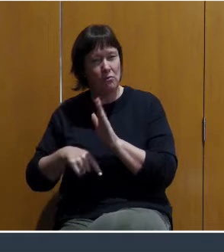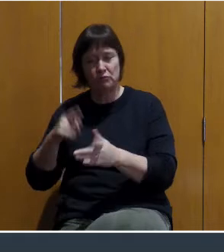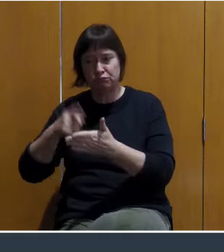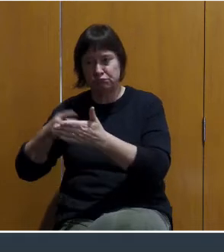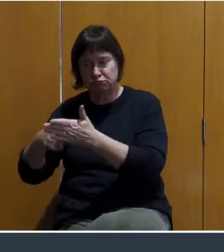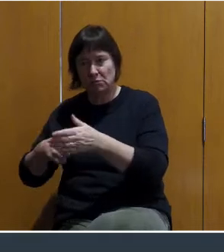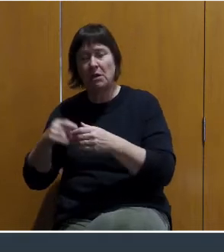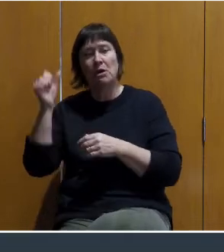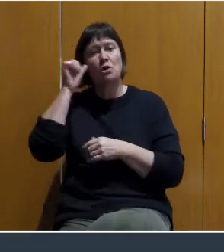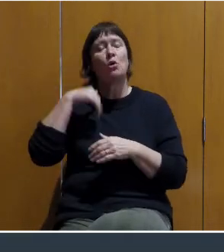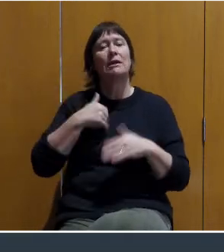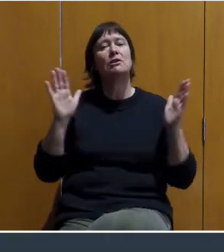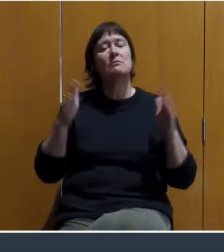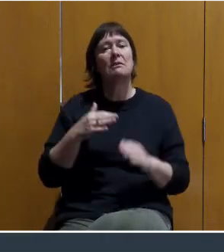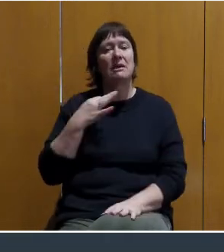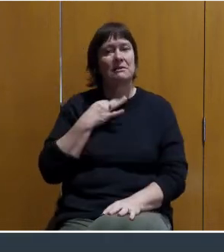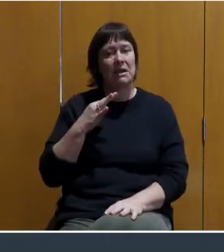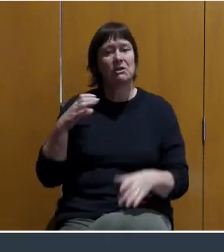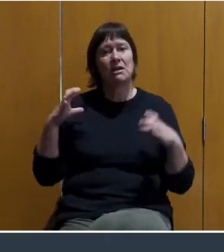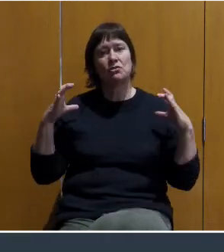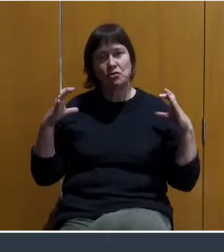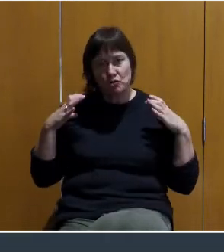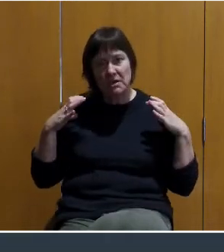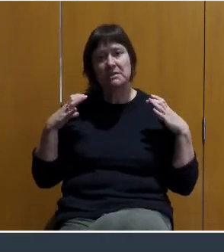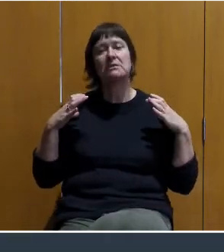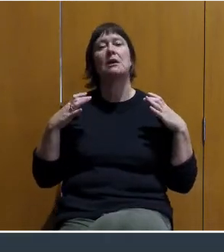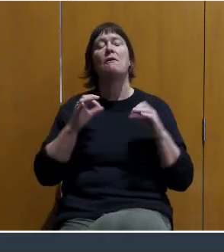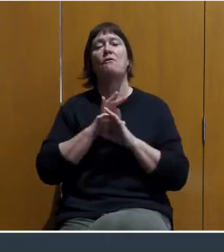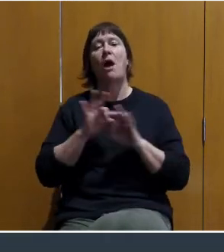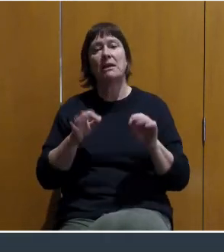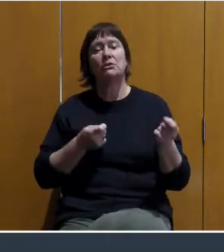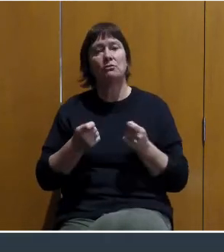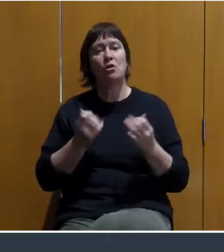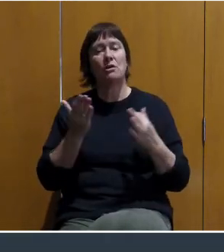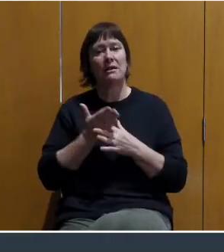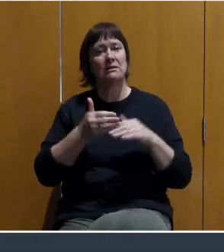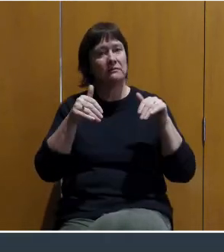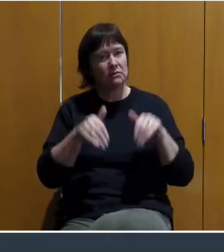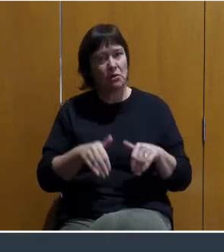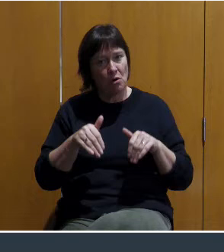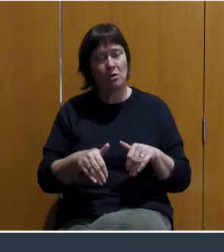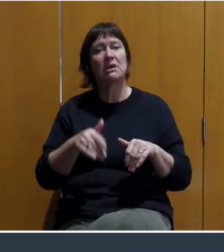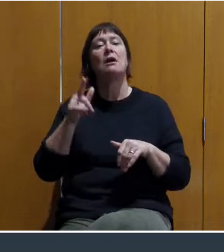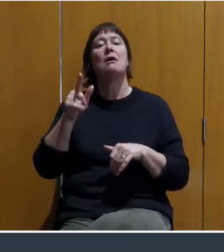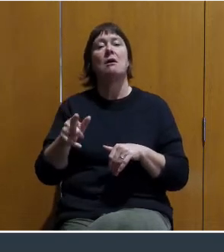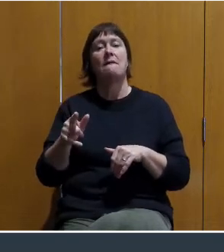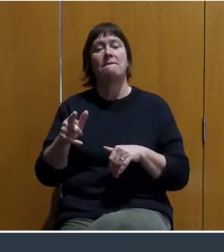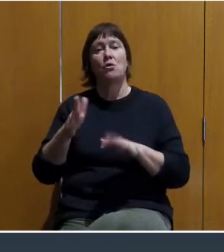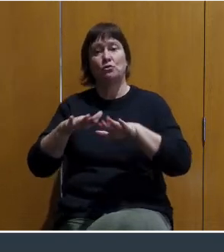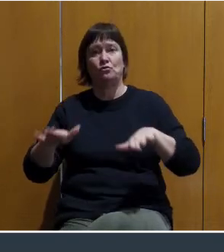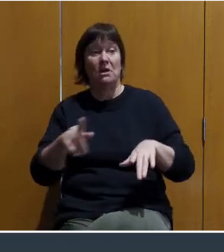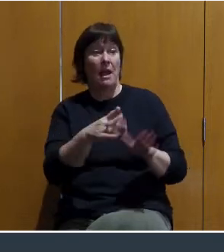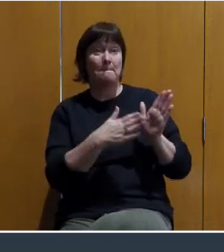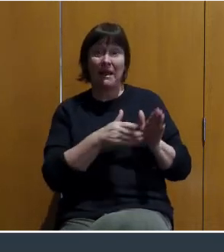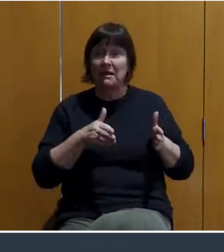danger, distress and nuisance to the community and prevent uncontrolled access by dogs to public places frequented by children. Maggie's Way has children